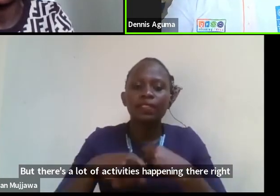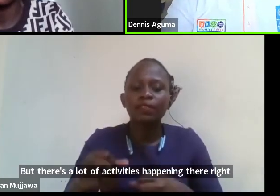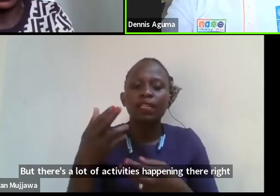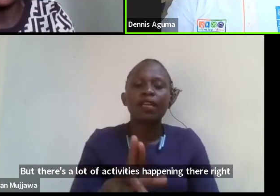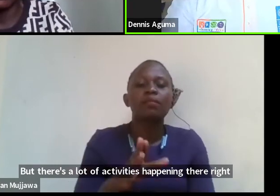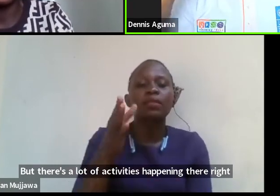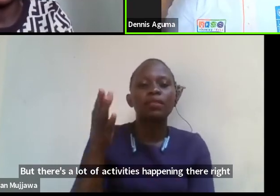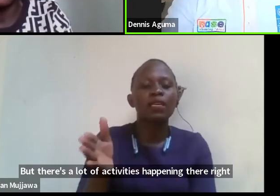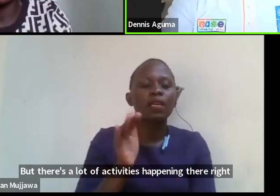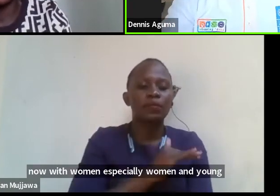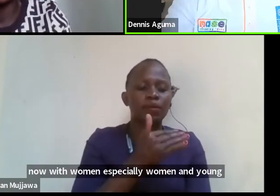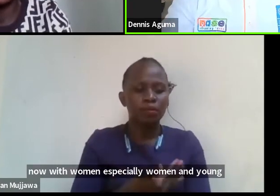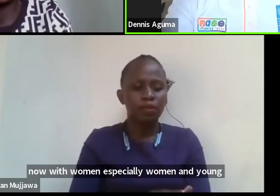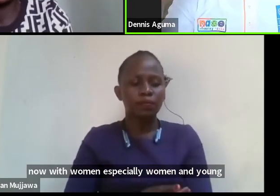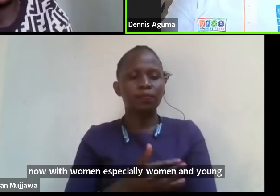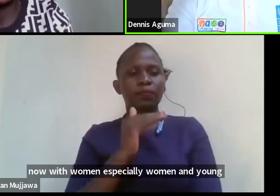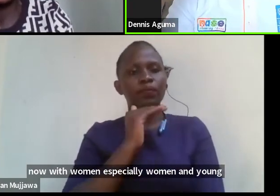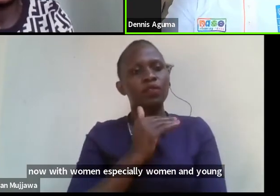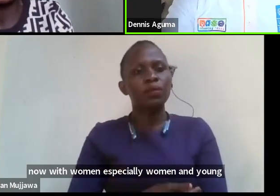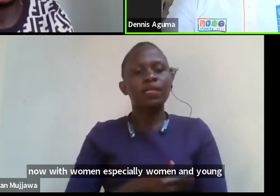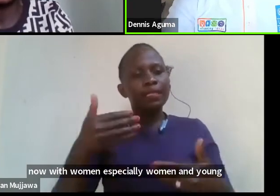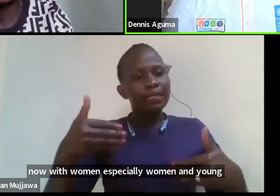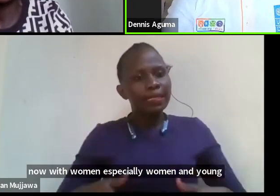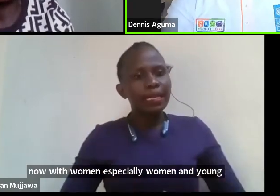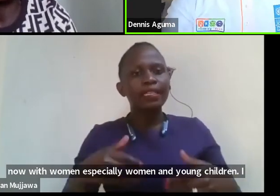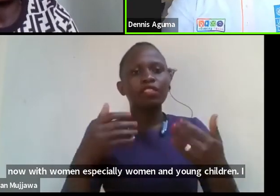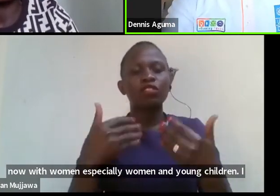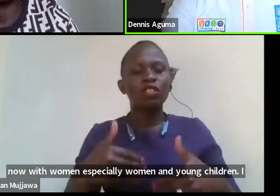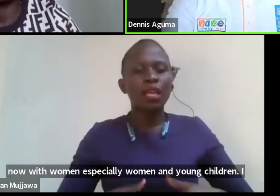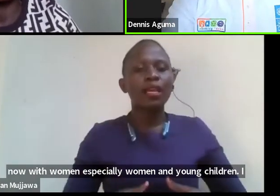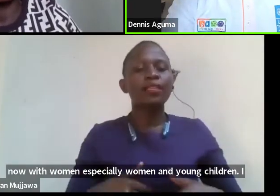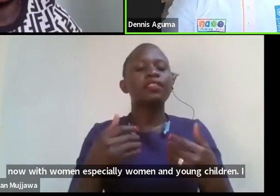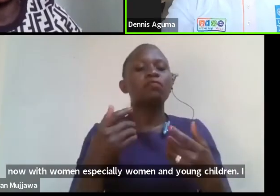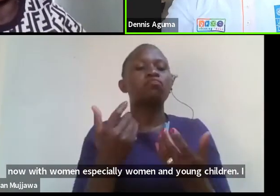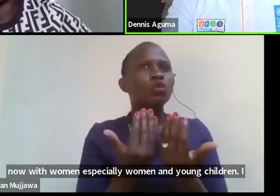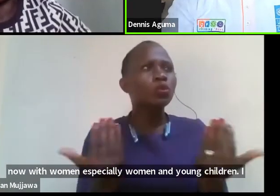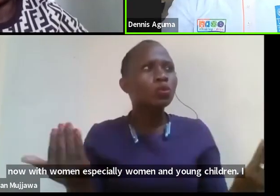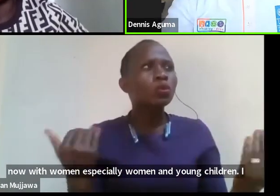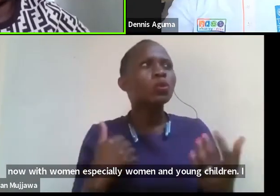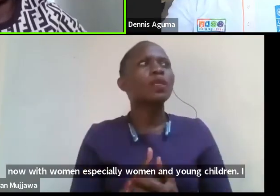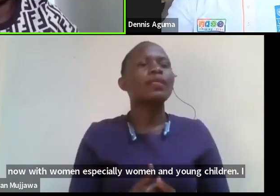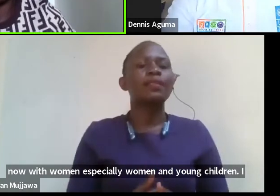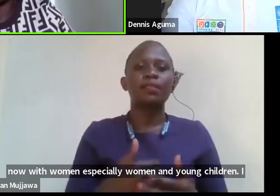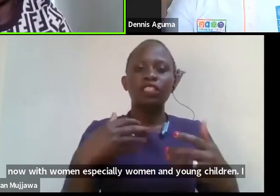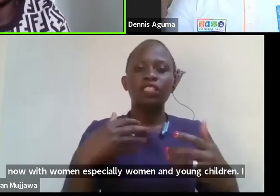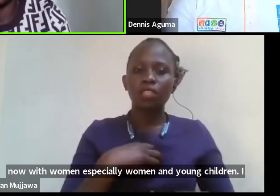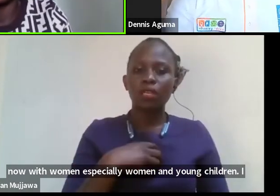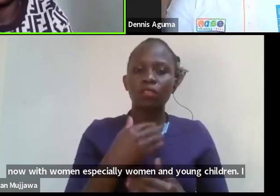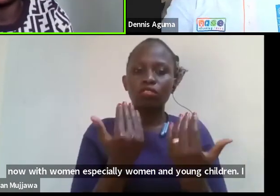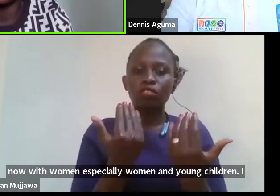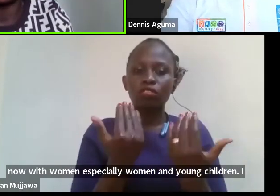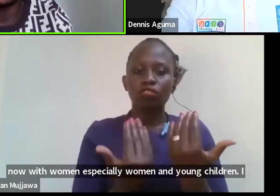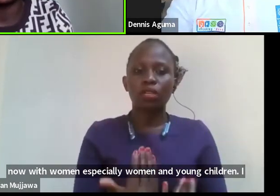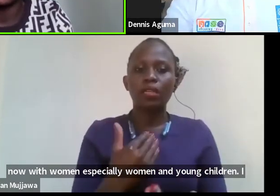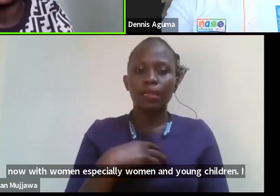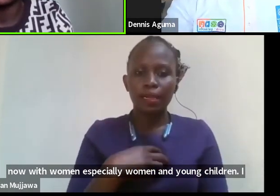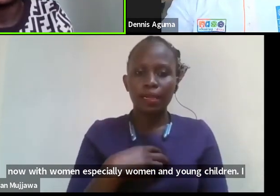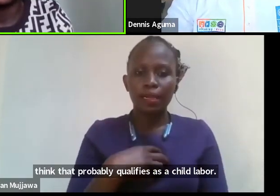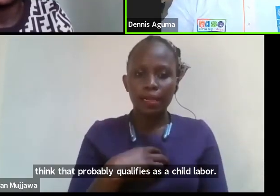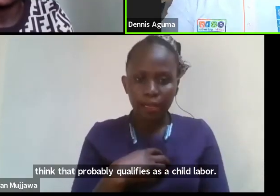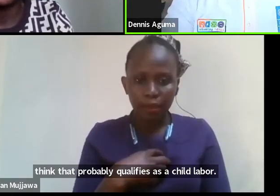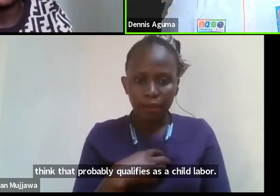especially women and young children. I think that probably qualifies as child labor. Some of them, of course, are very traumatized